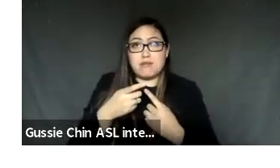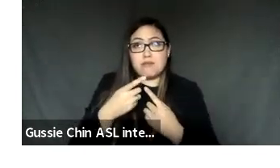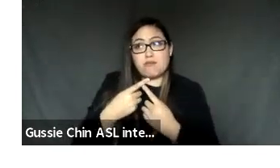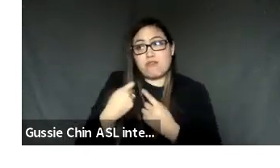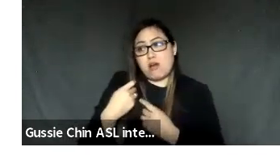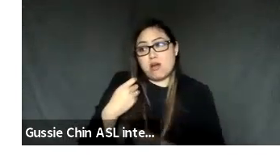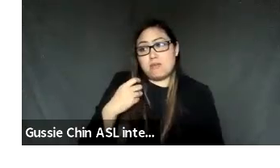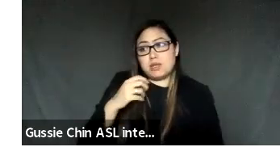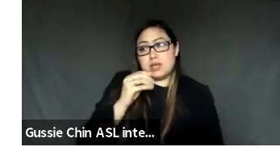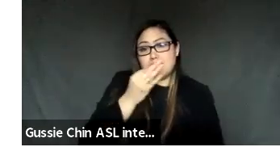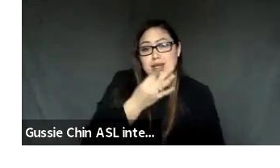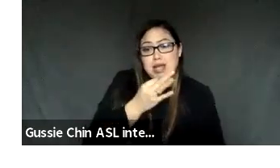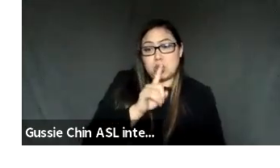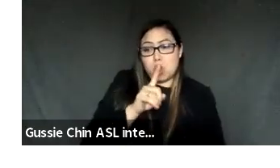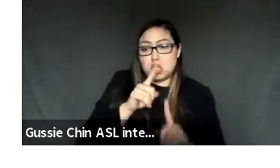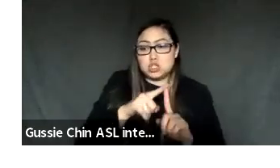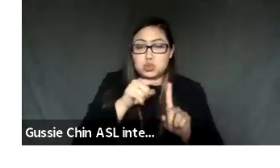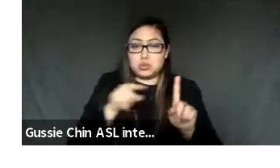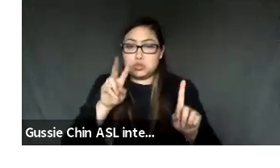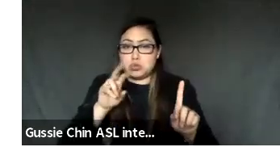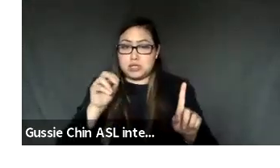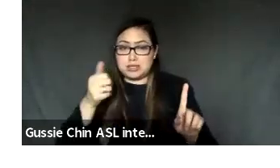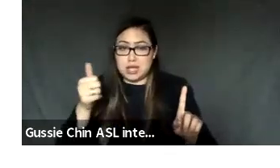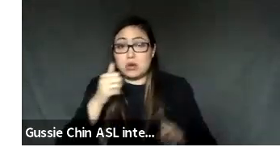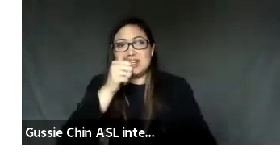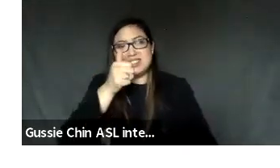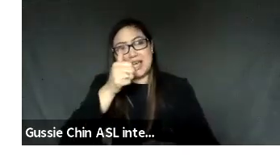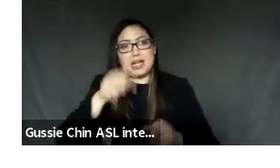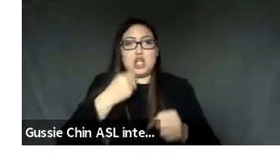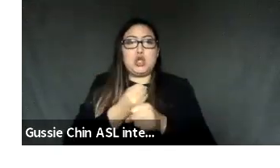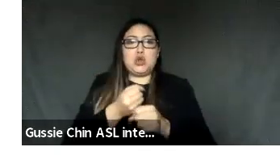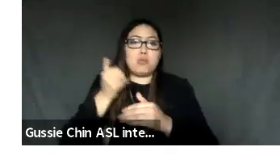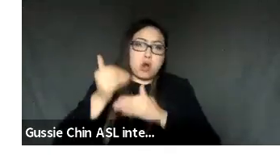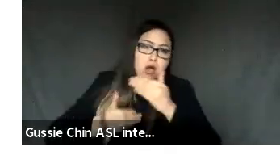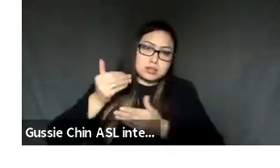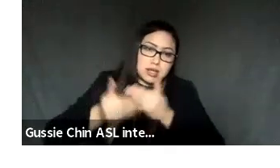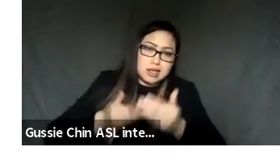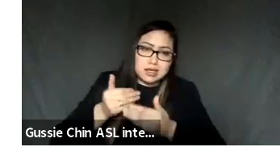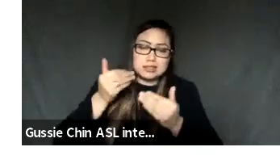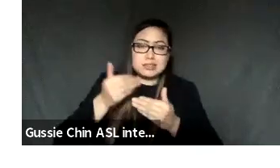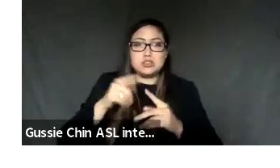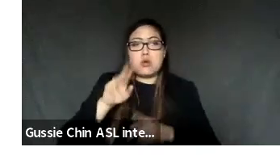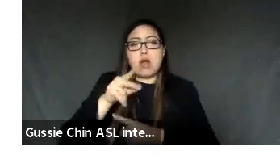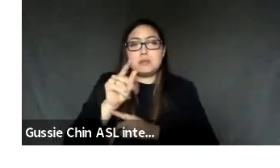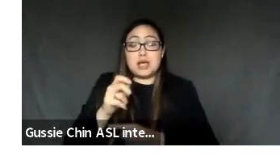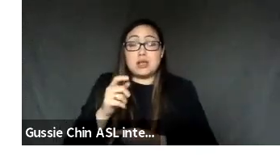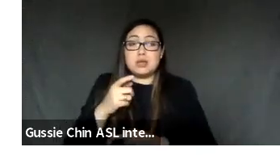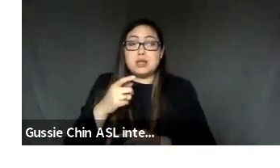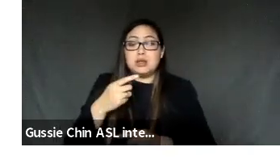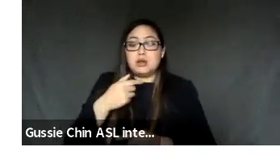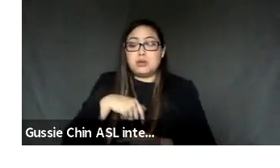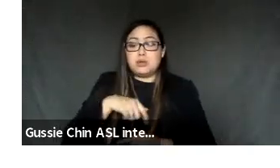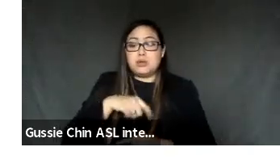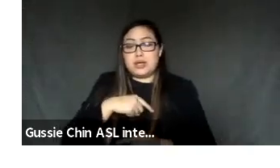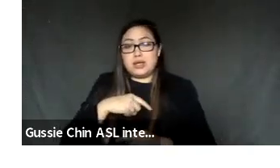to 2010, it was about a 10-year process. And so you can see that if we haven't started yet, it's the access board doing